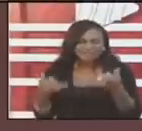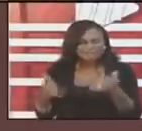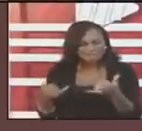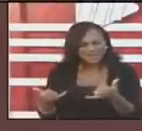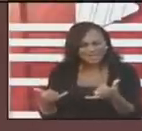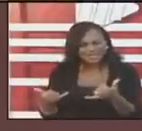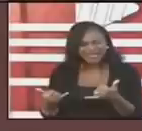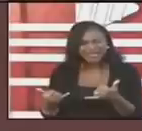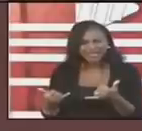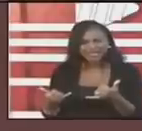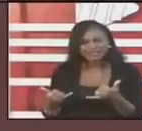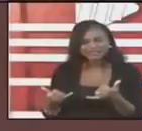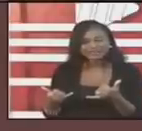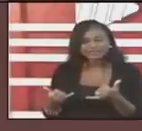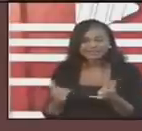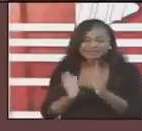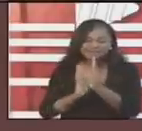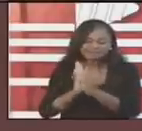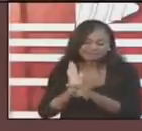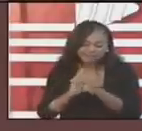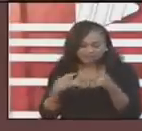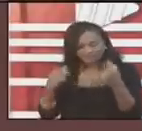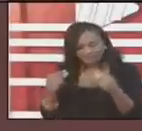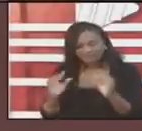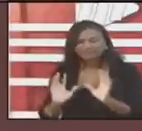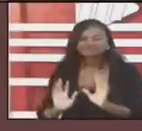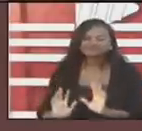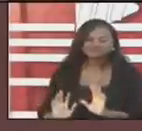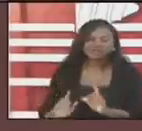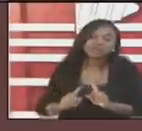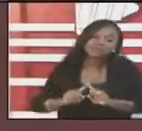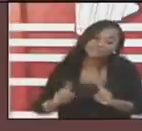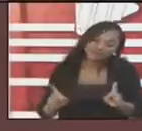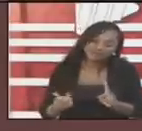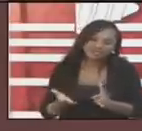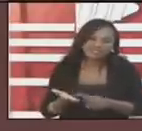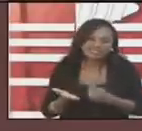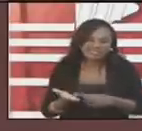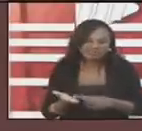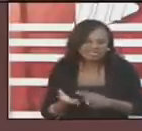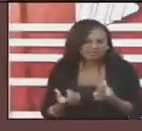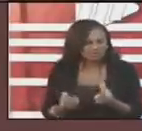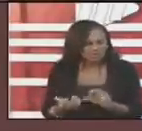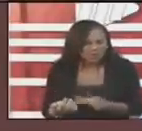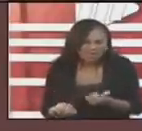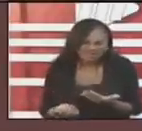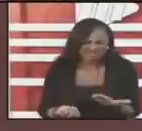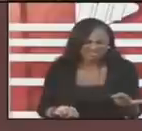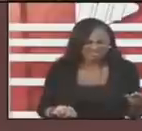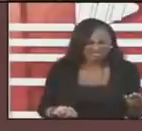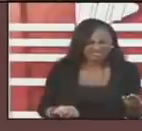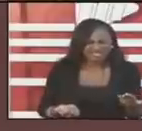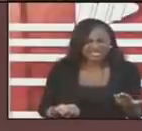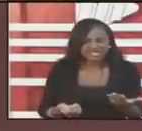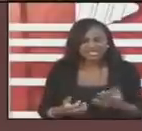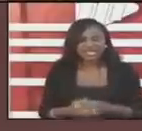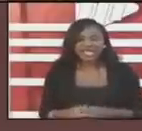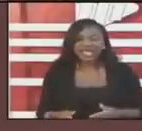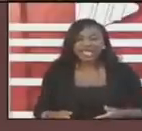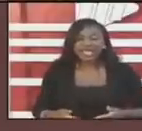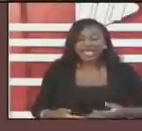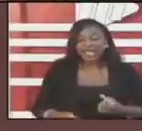plays video games, we get that. But sometimes just doing other things could just rejuvenate